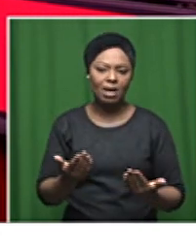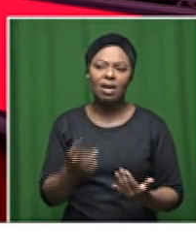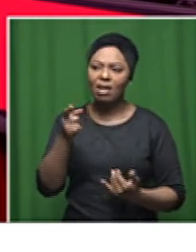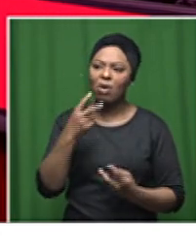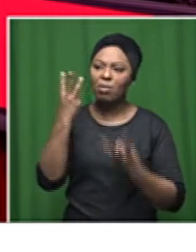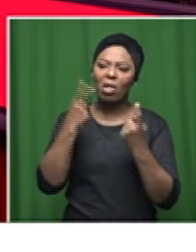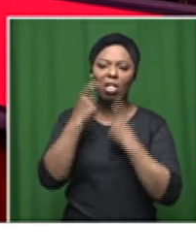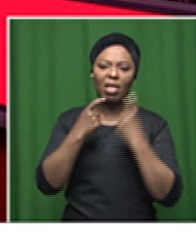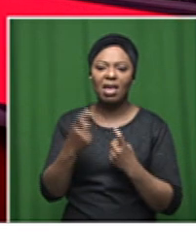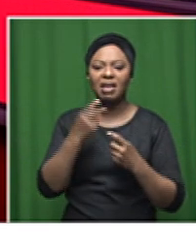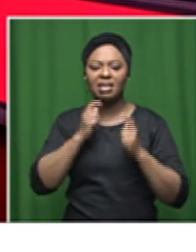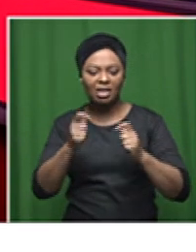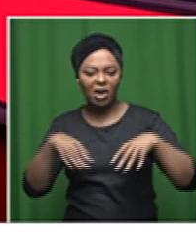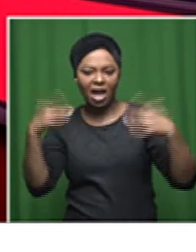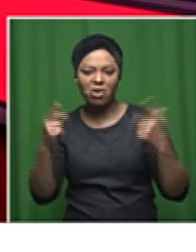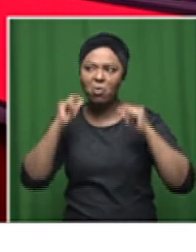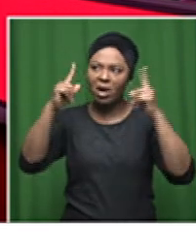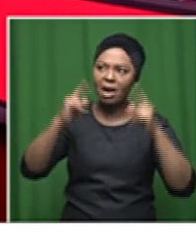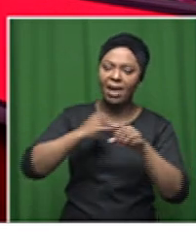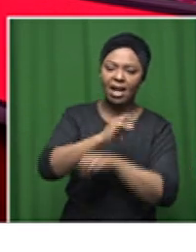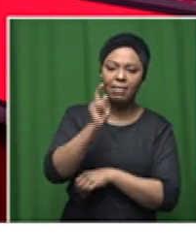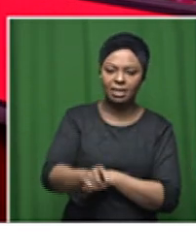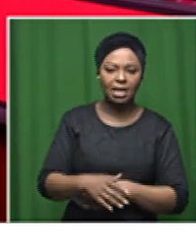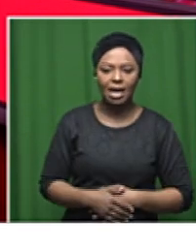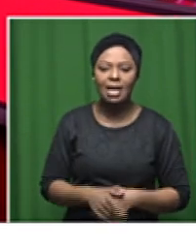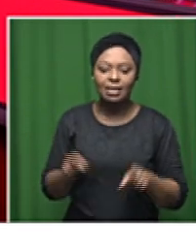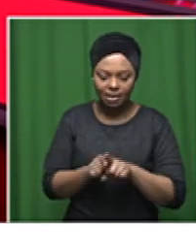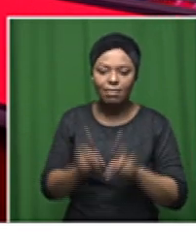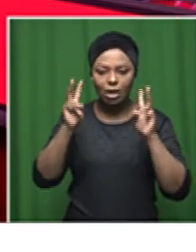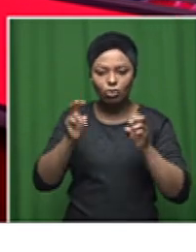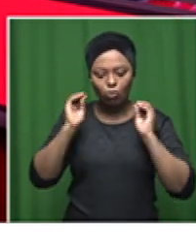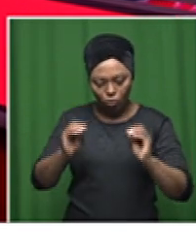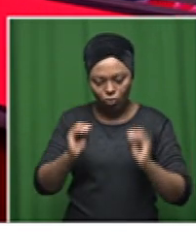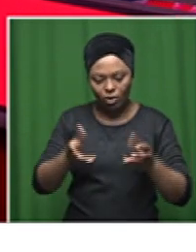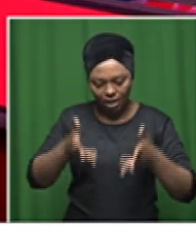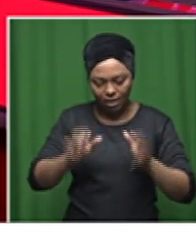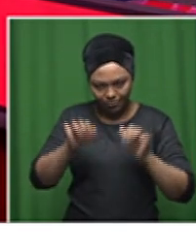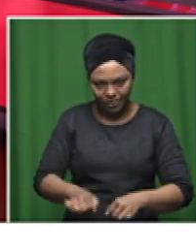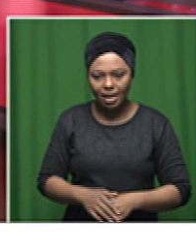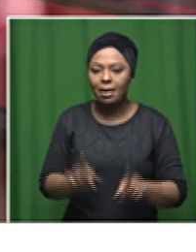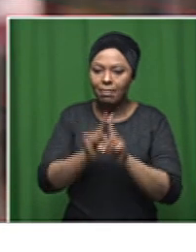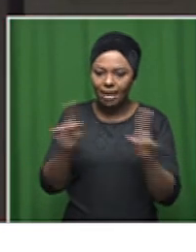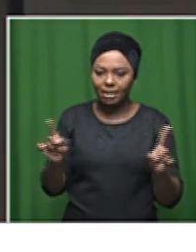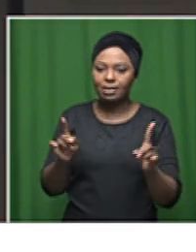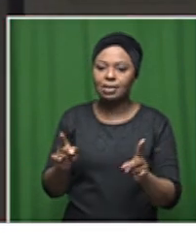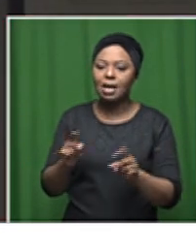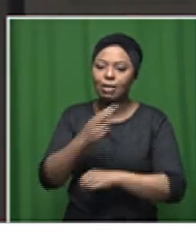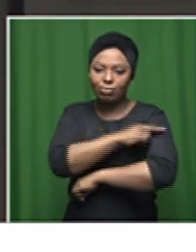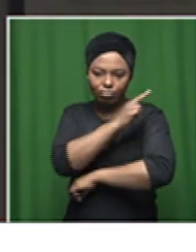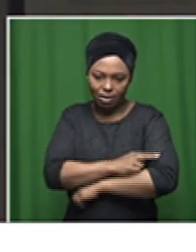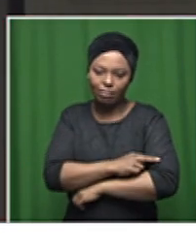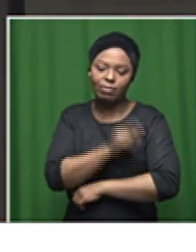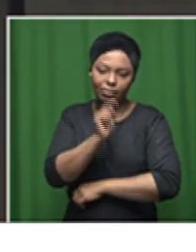got to get up early. I don't say there isn't issues. We have the same issues similar to what he has in his province in the Northwest.